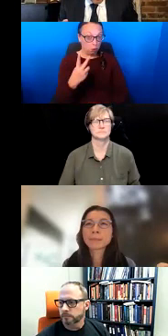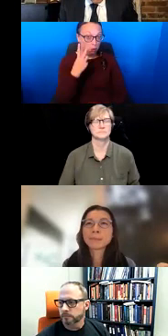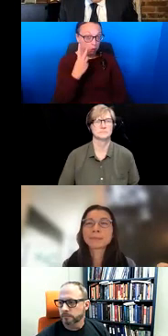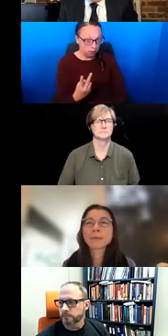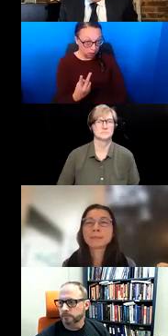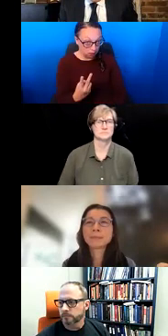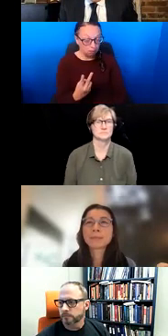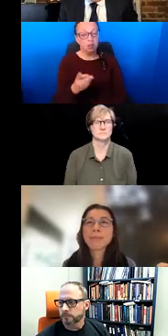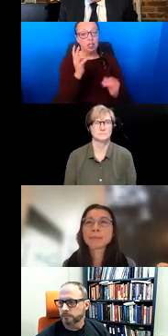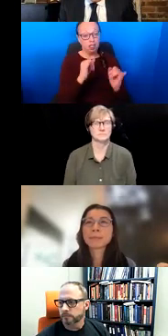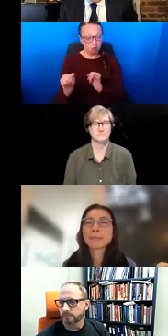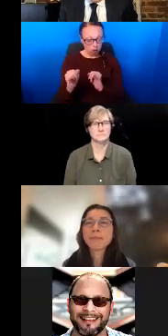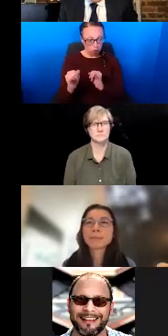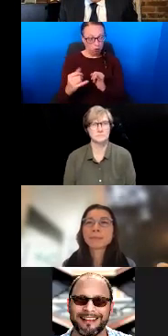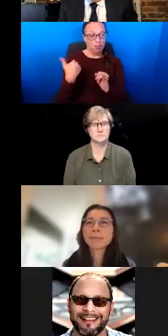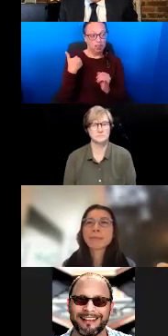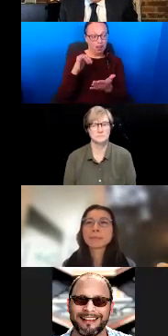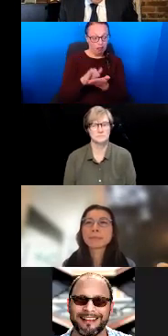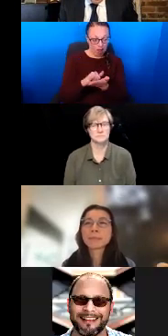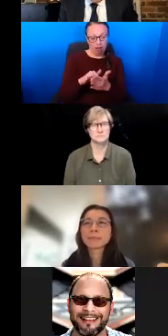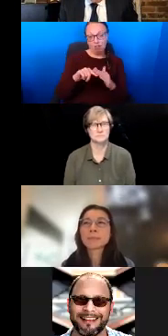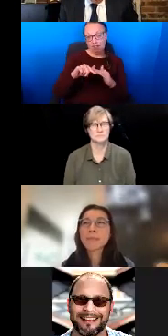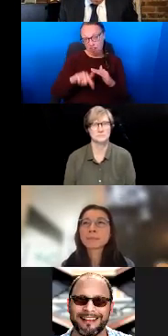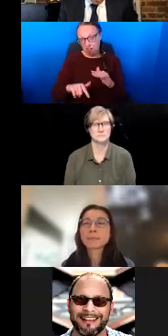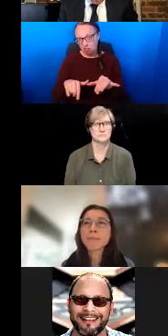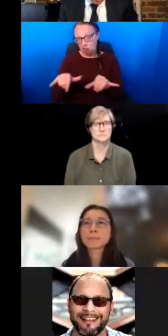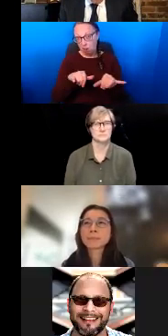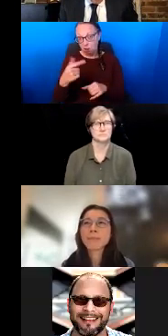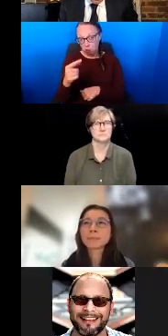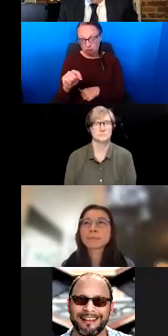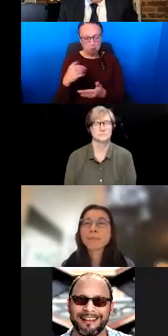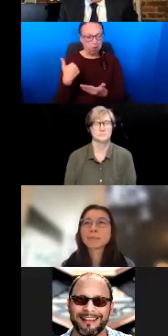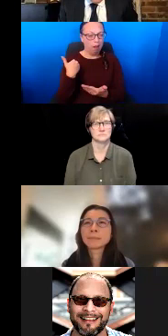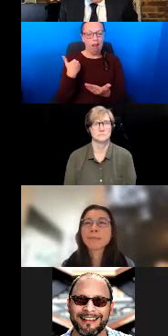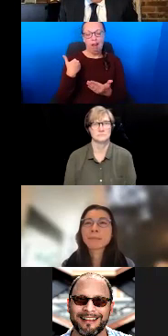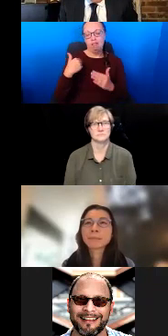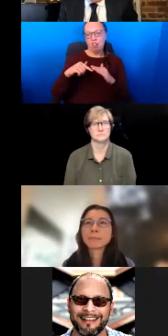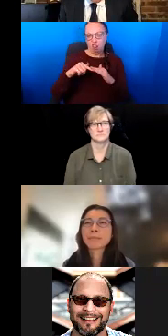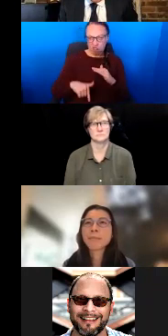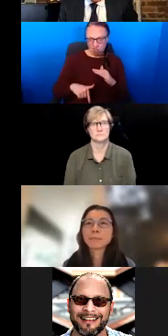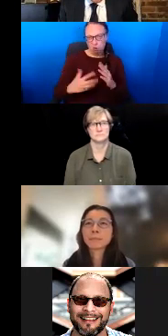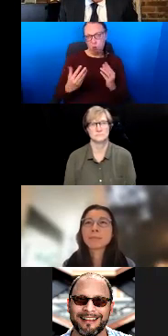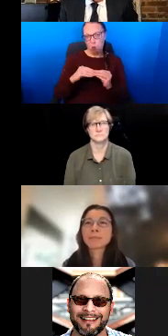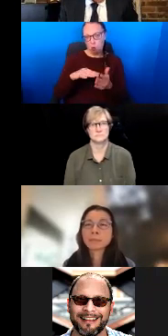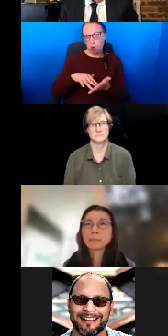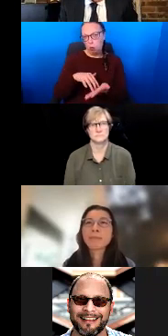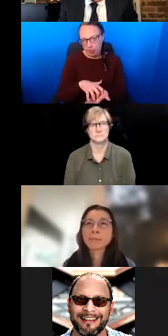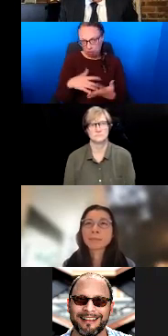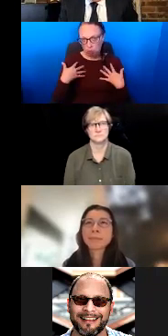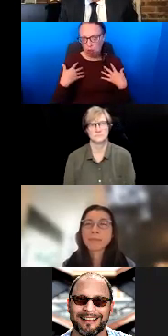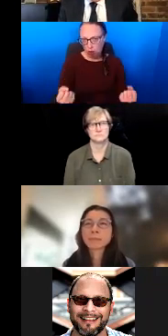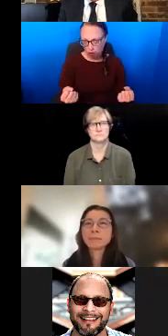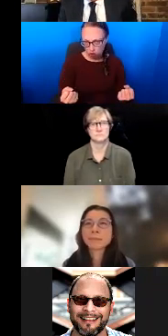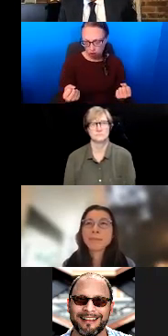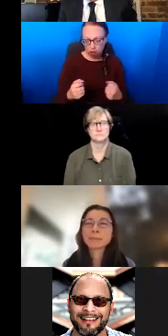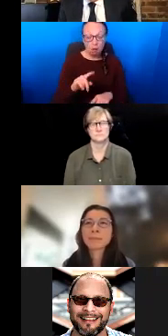are VAL-66 MET, this less common genotype, have poorer recovery from aphasia overall. Moreover, if